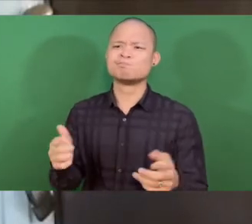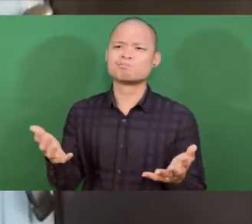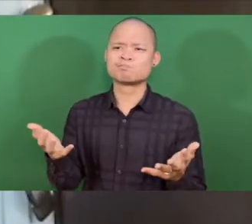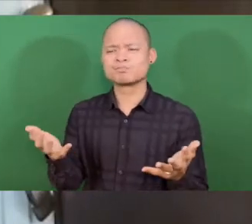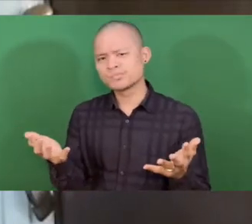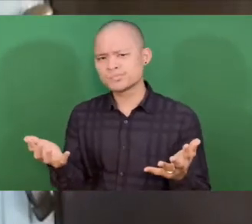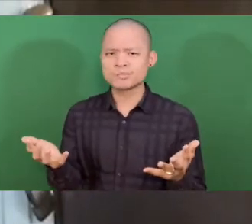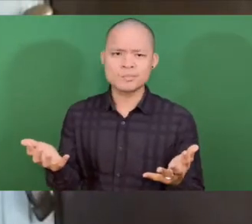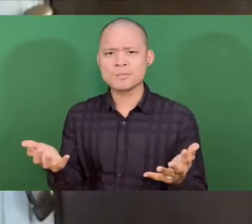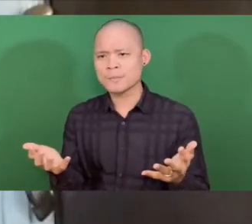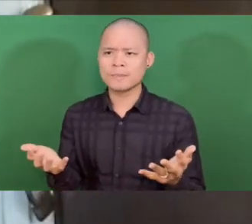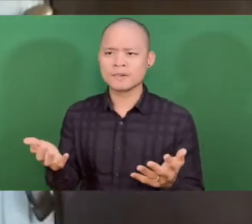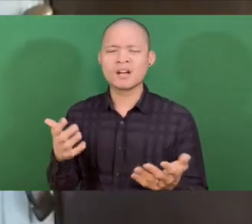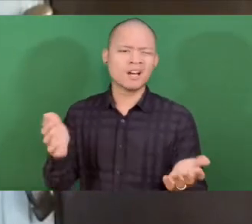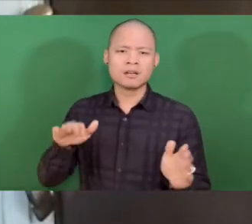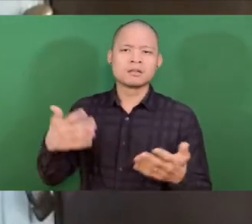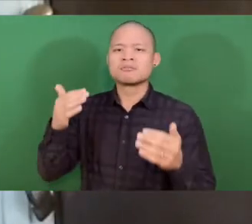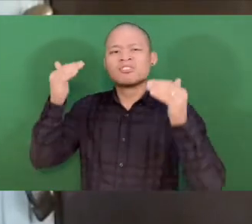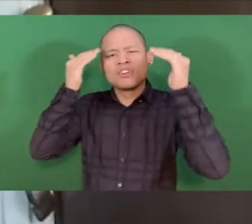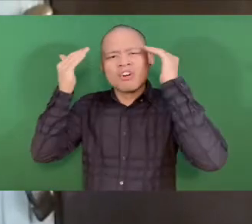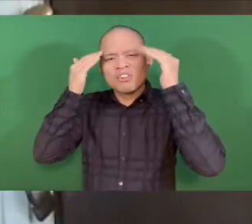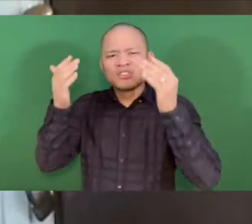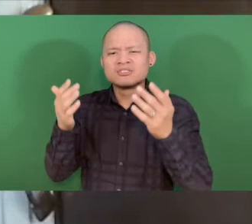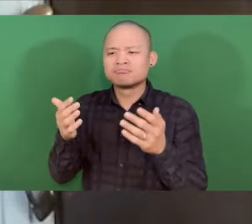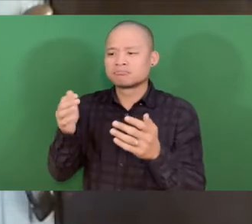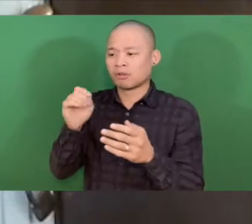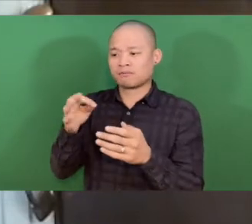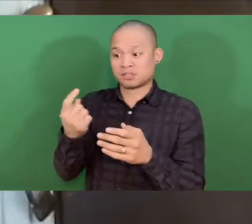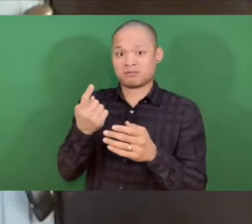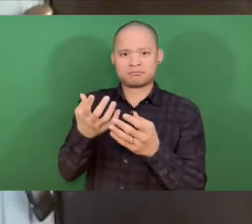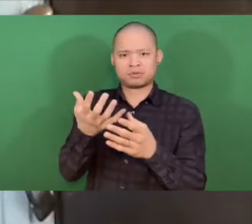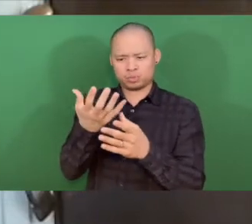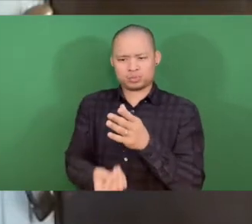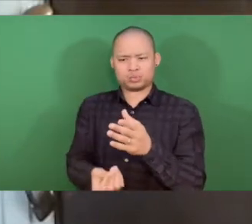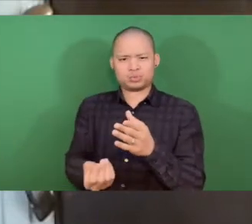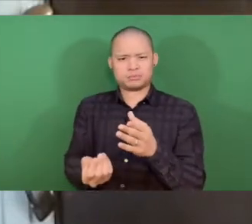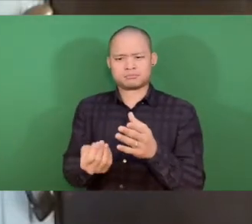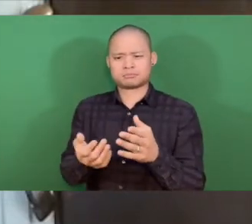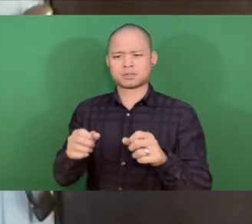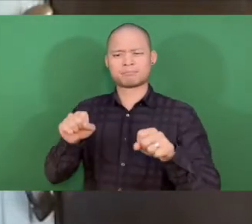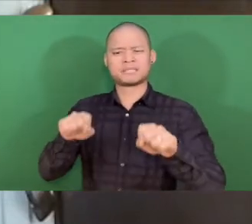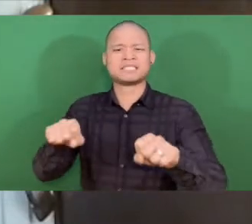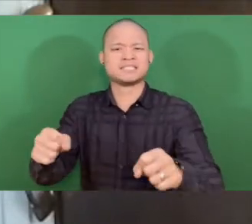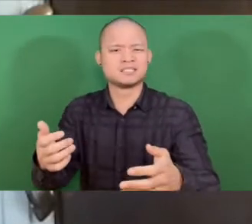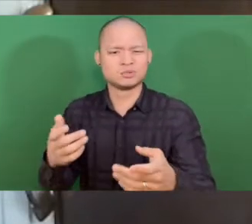to the knowledge that I'm going to lose the ability to do